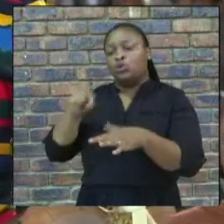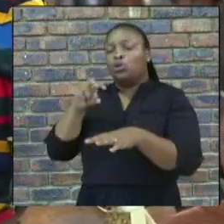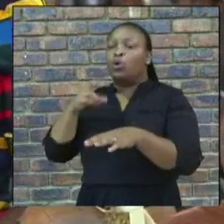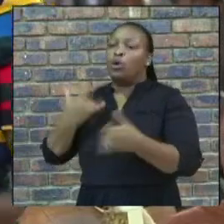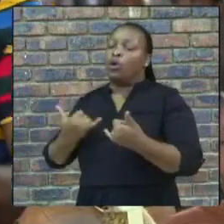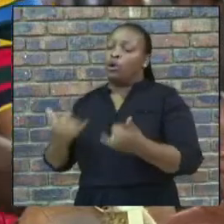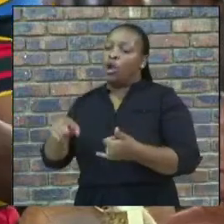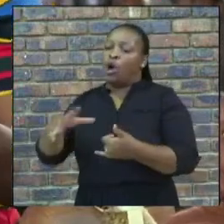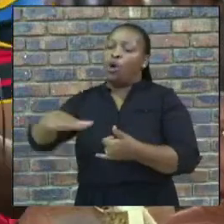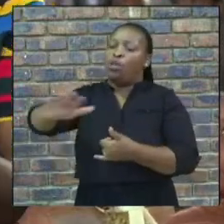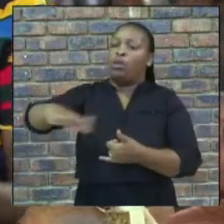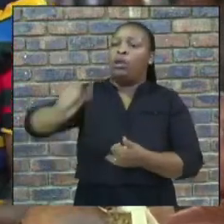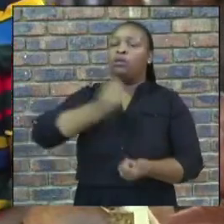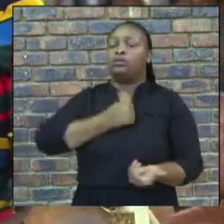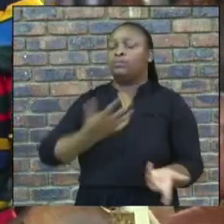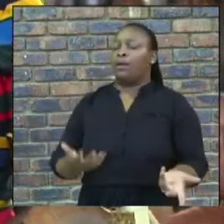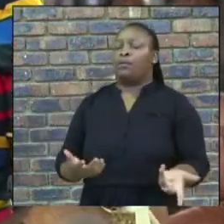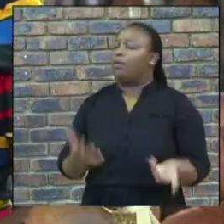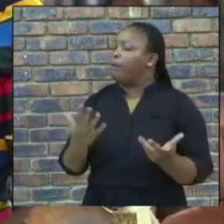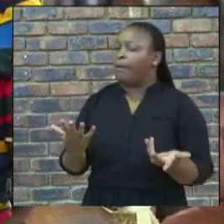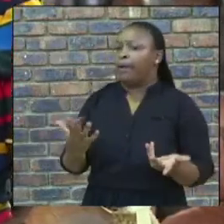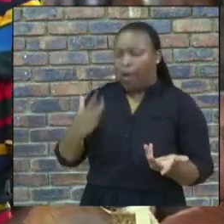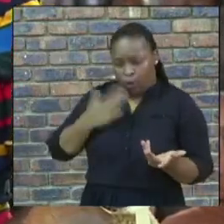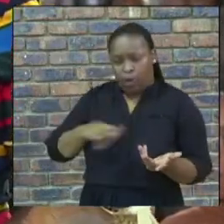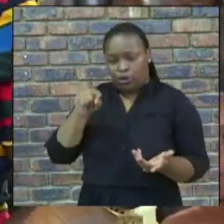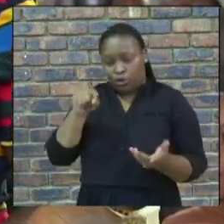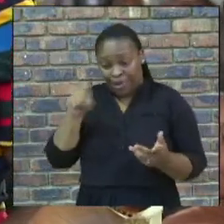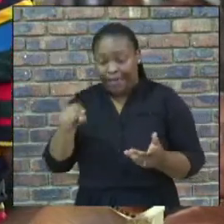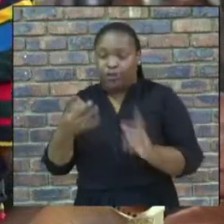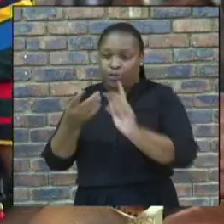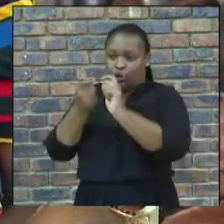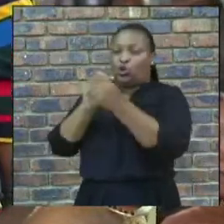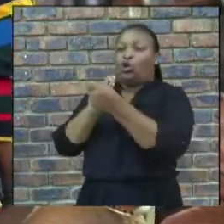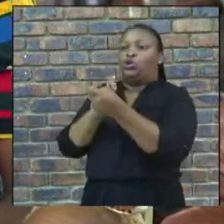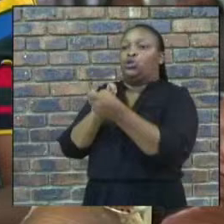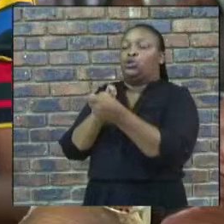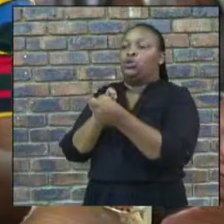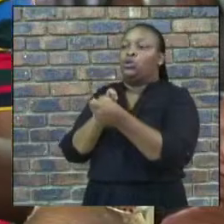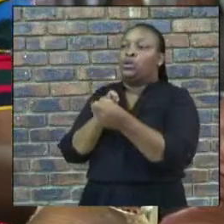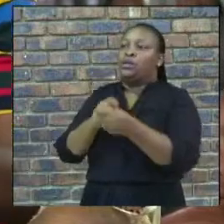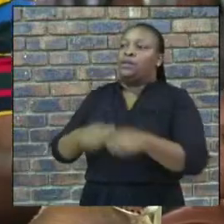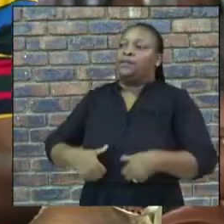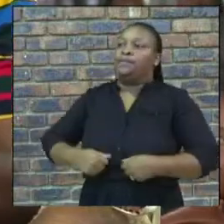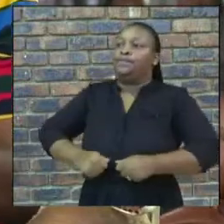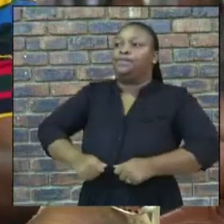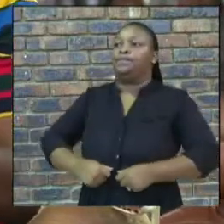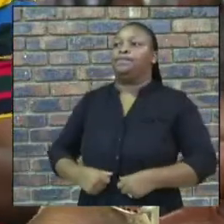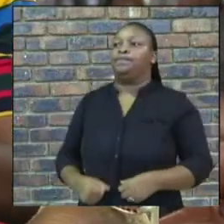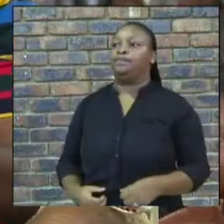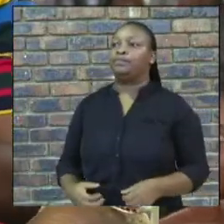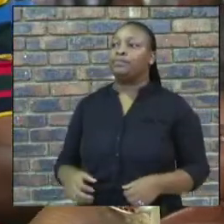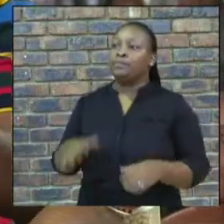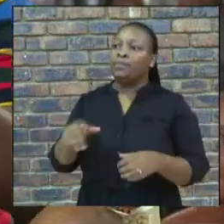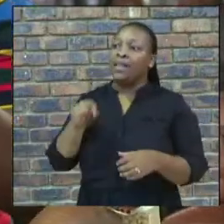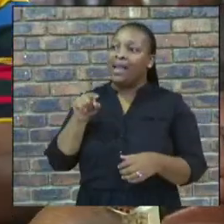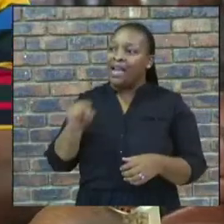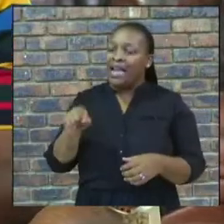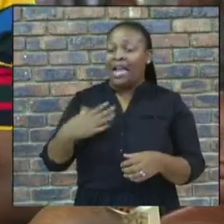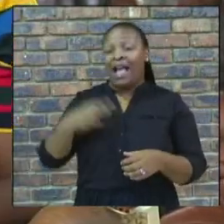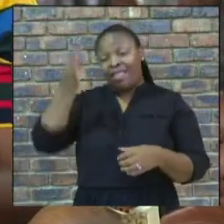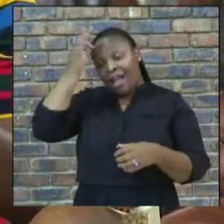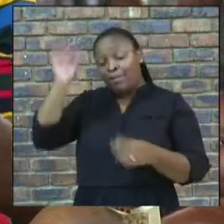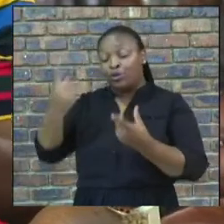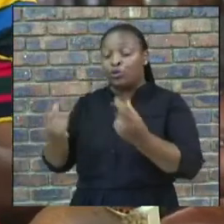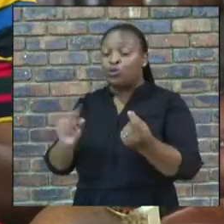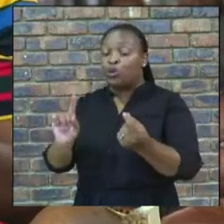rand. They give you 5 rand and you are out of the picture. So what is it that the government is going to do